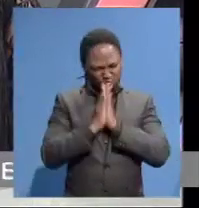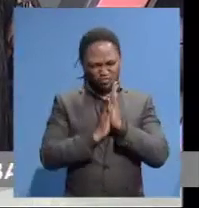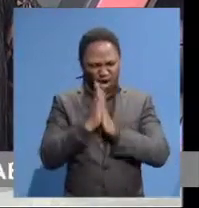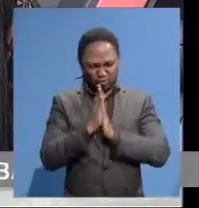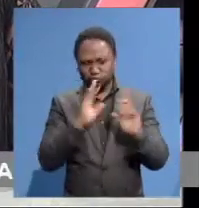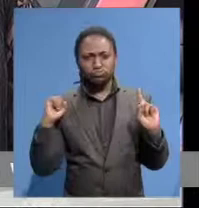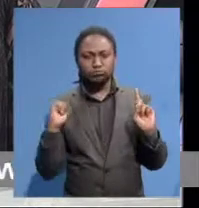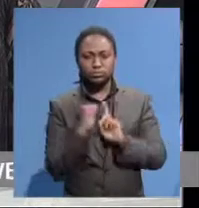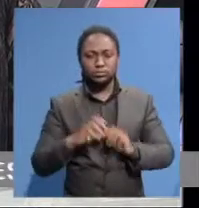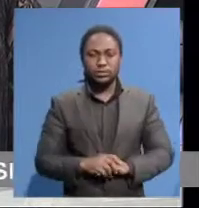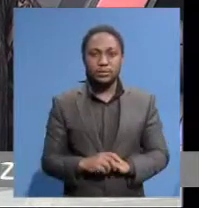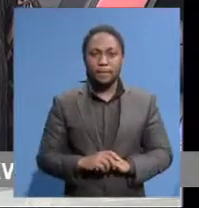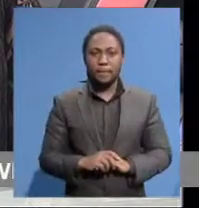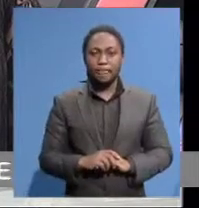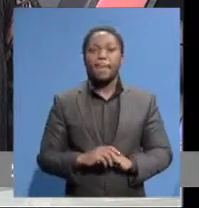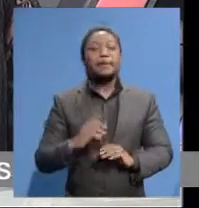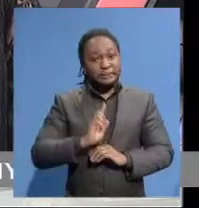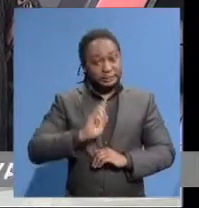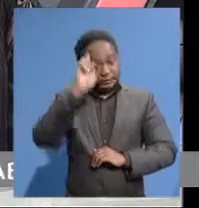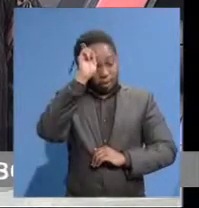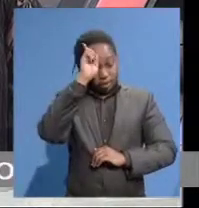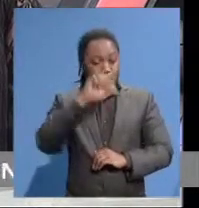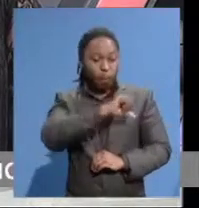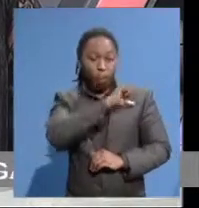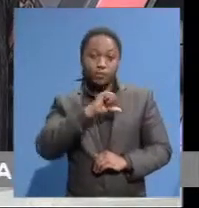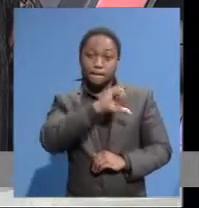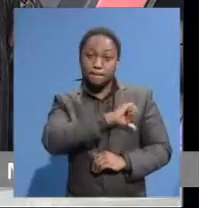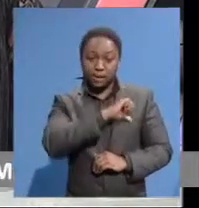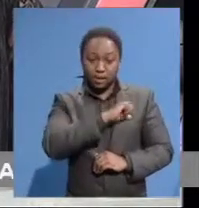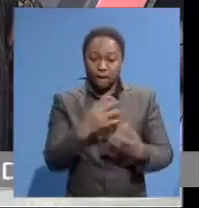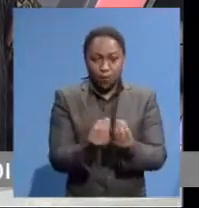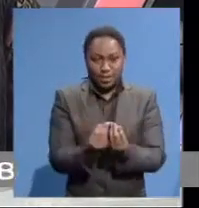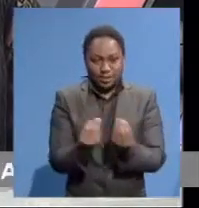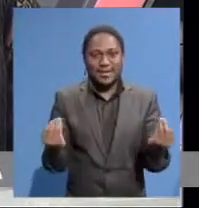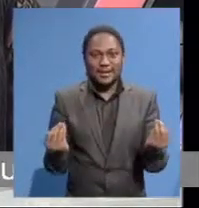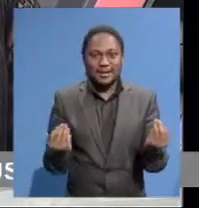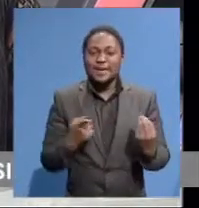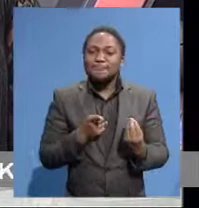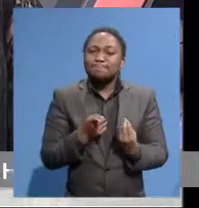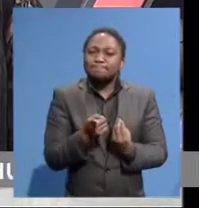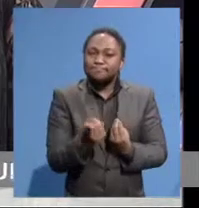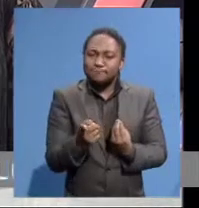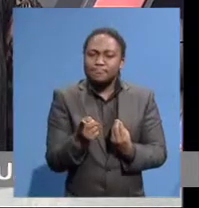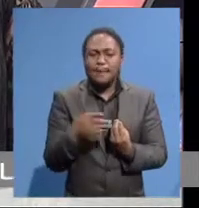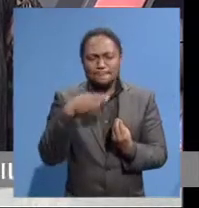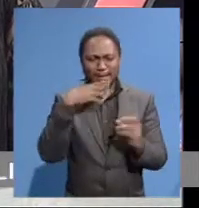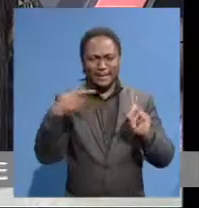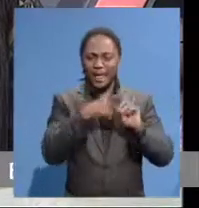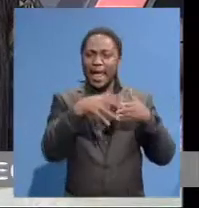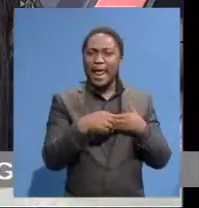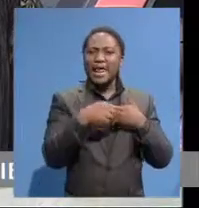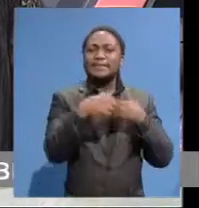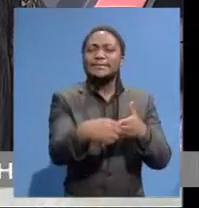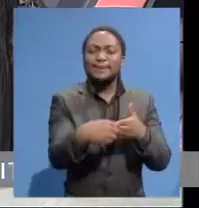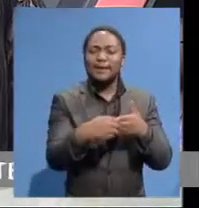Mandela Children's Fund Hospital and the foundation. This is a typical of Utata's leadership and legacy